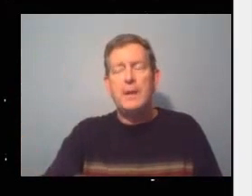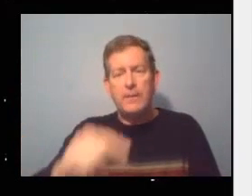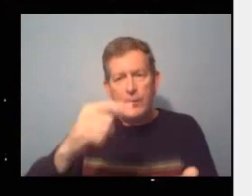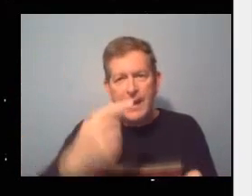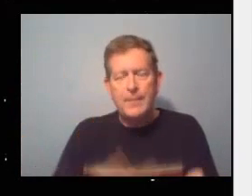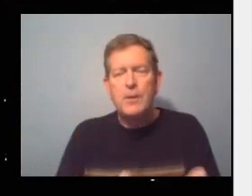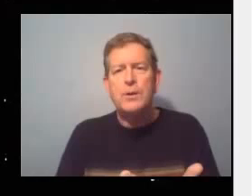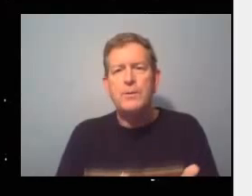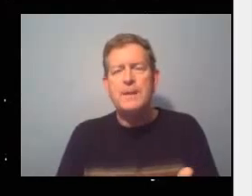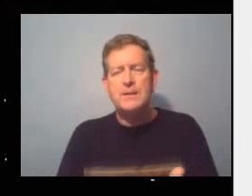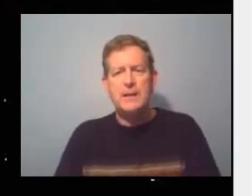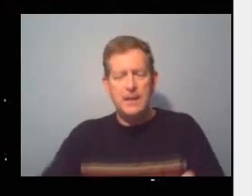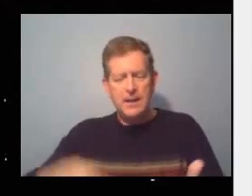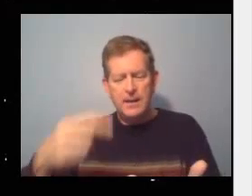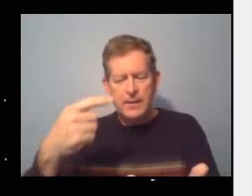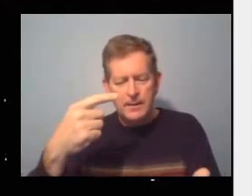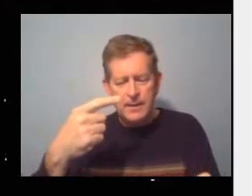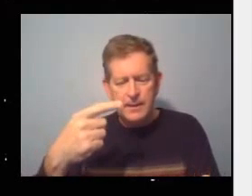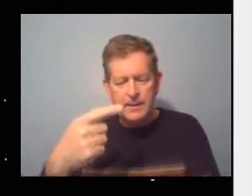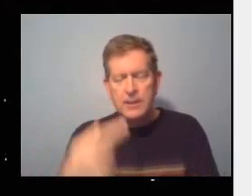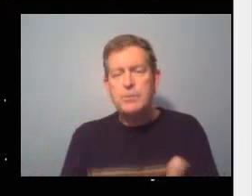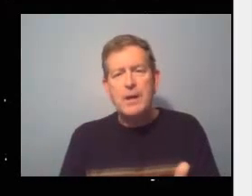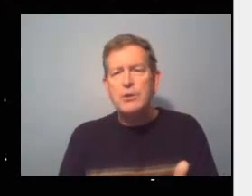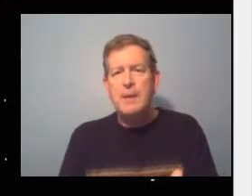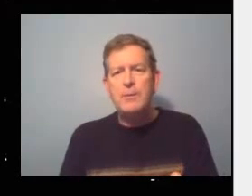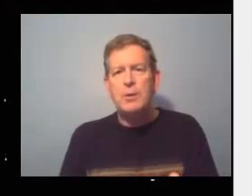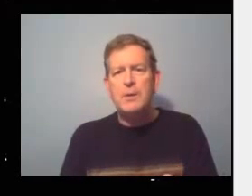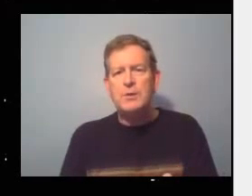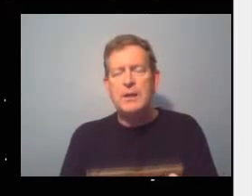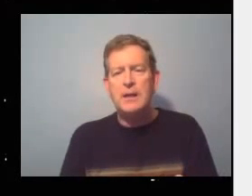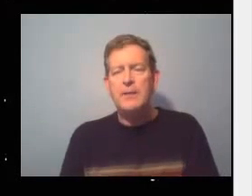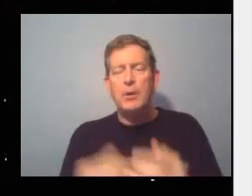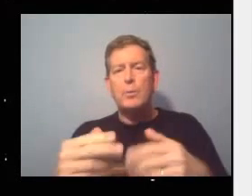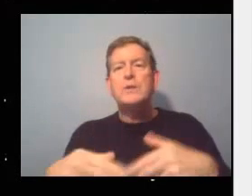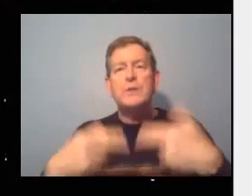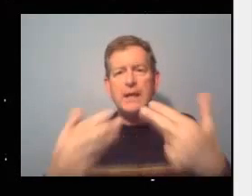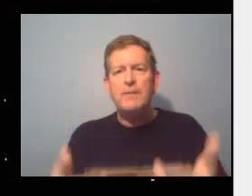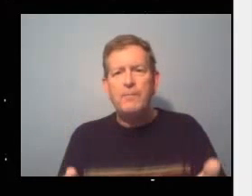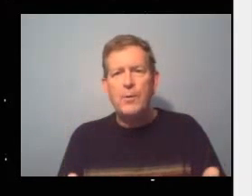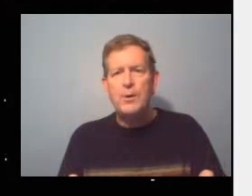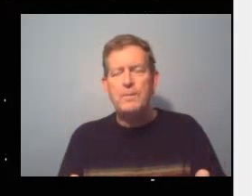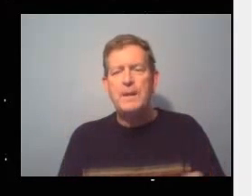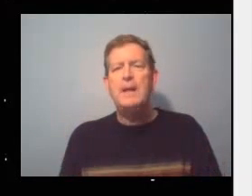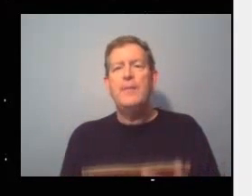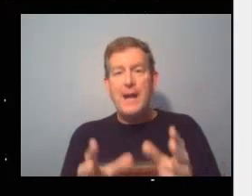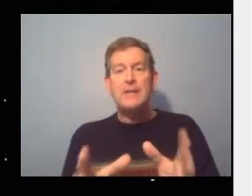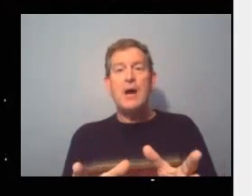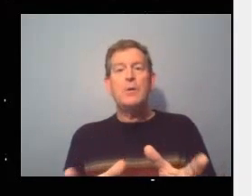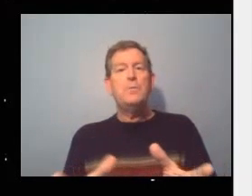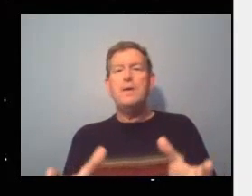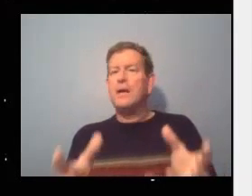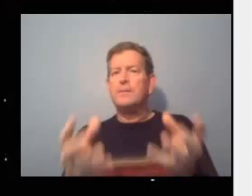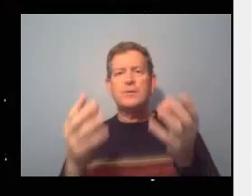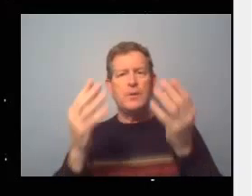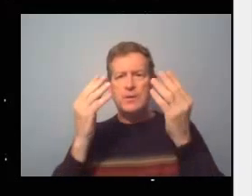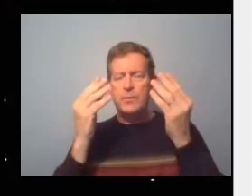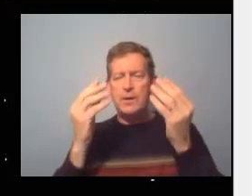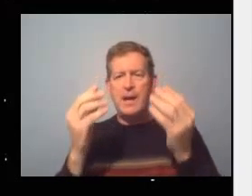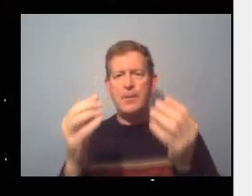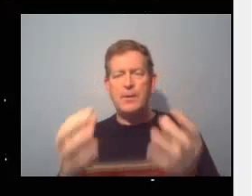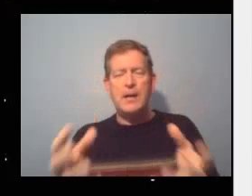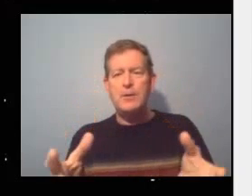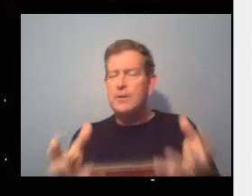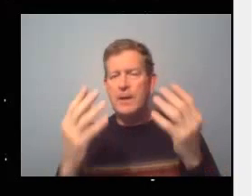fill you in on the vocabulary word you're missing, the expression maybe you're missing. They'll restate it for you. That's how you pick up so